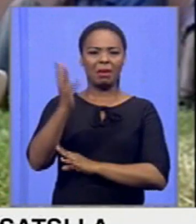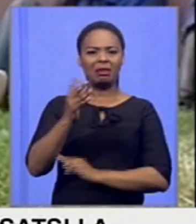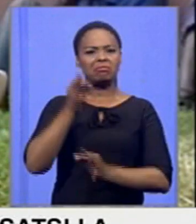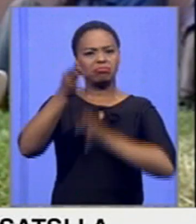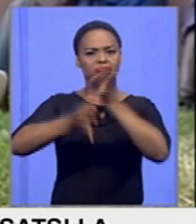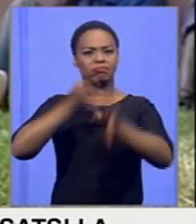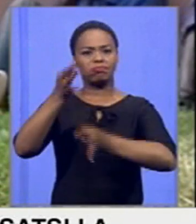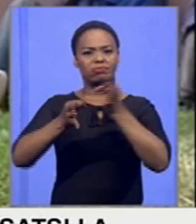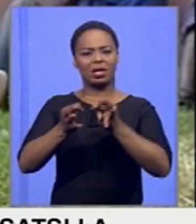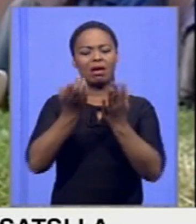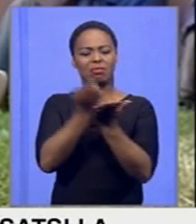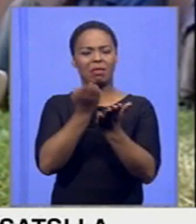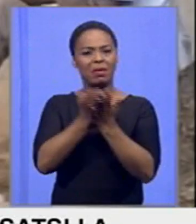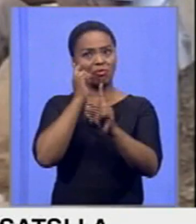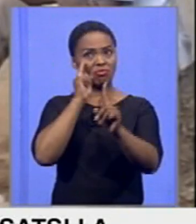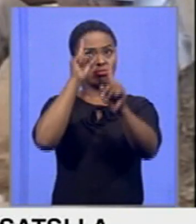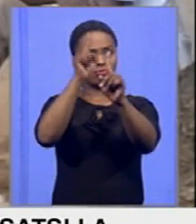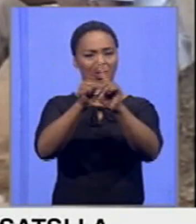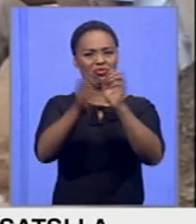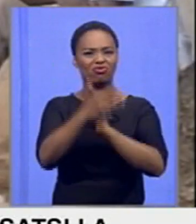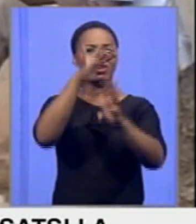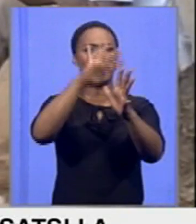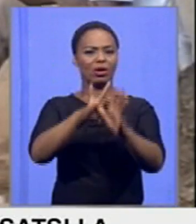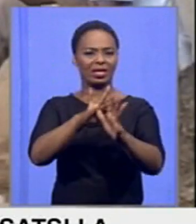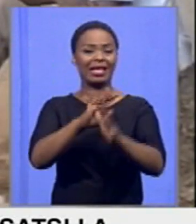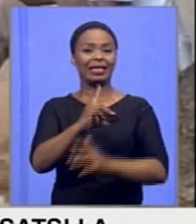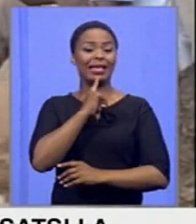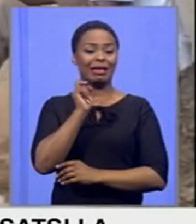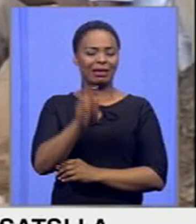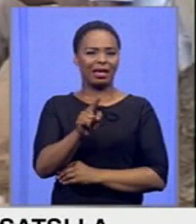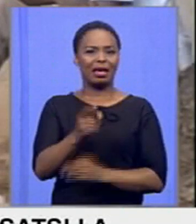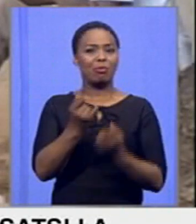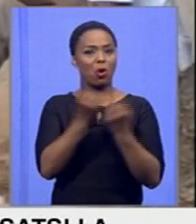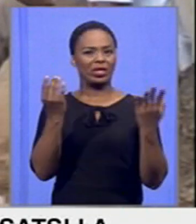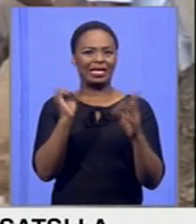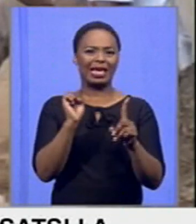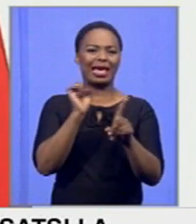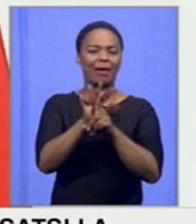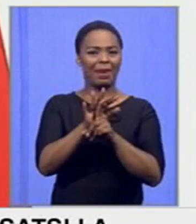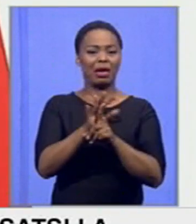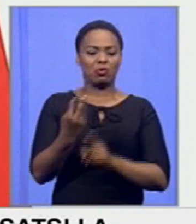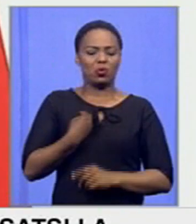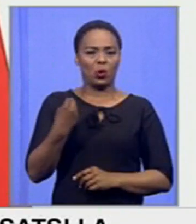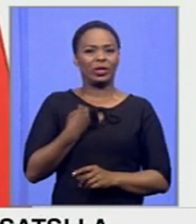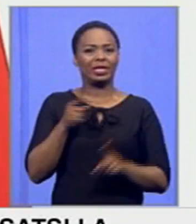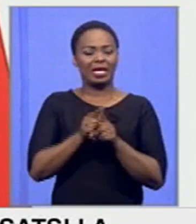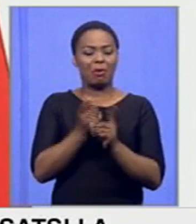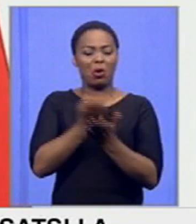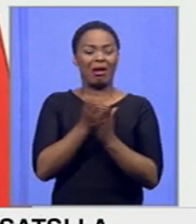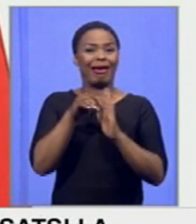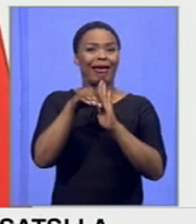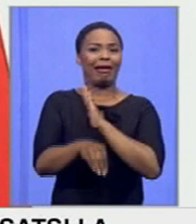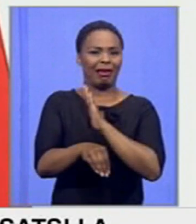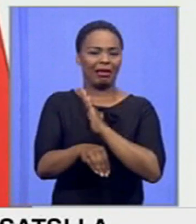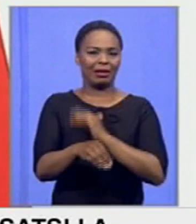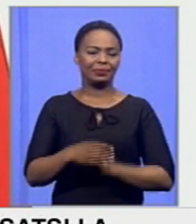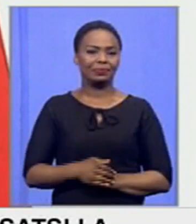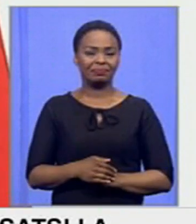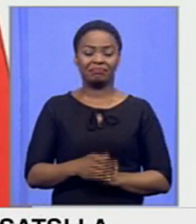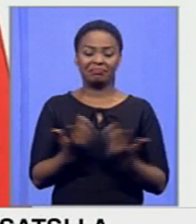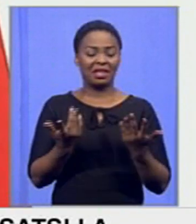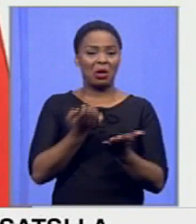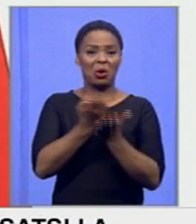kgolo ya moruo mo a phaelletseng ka hore boemo bona bo thefula batjha. We remain concerned that the economy is not expanding at a